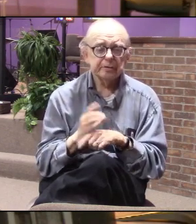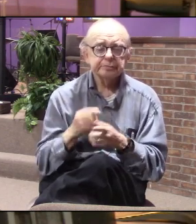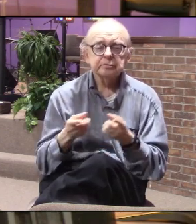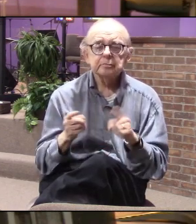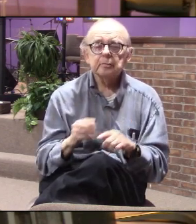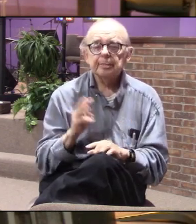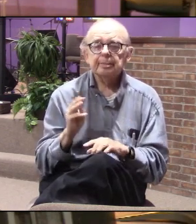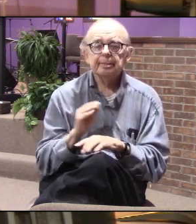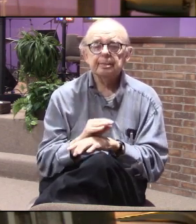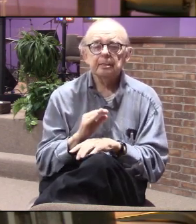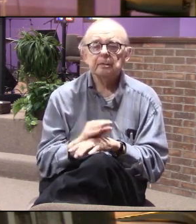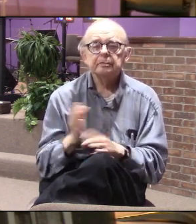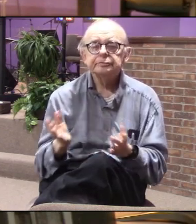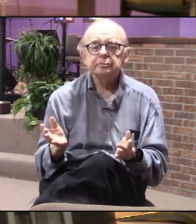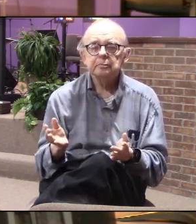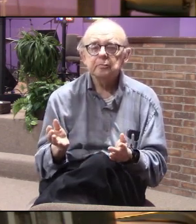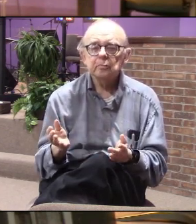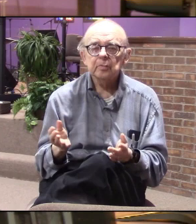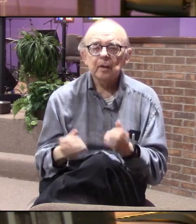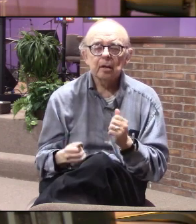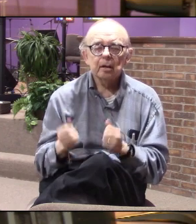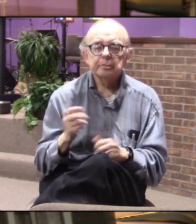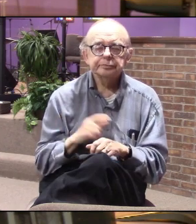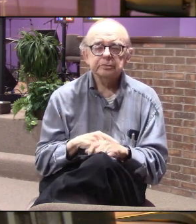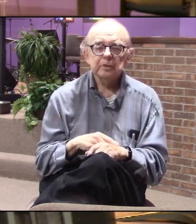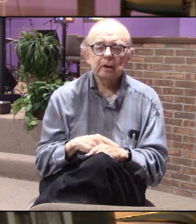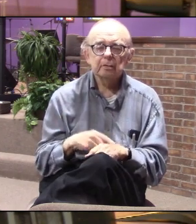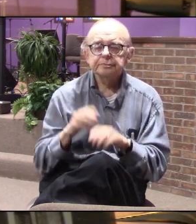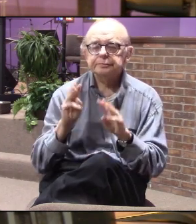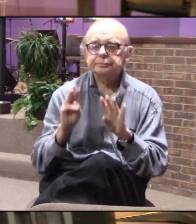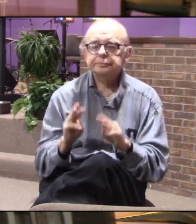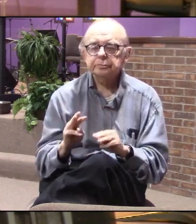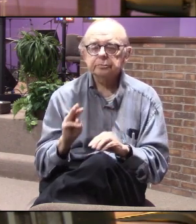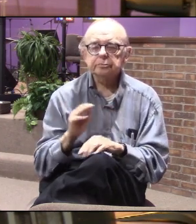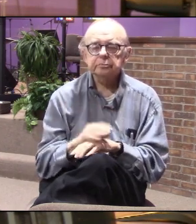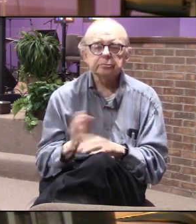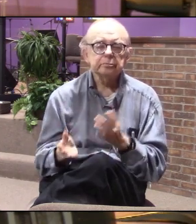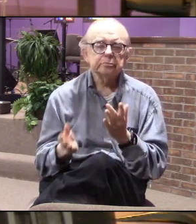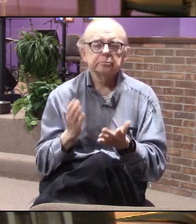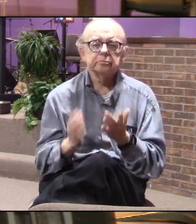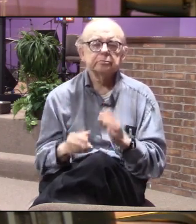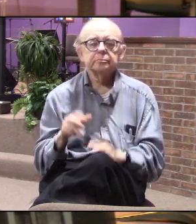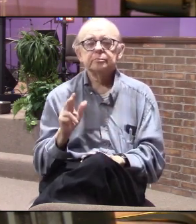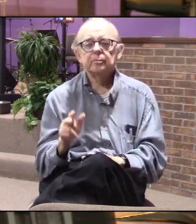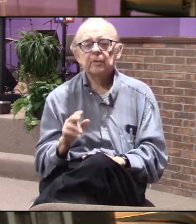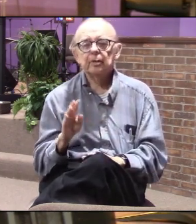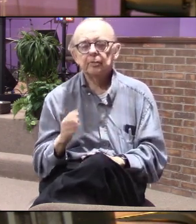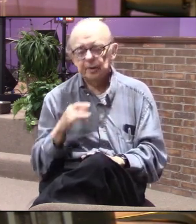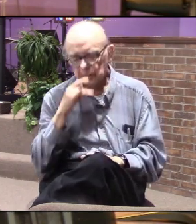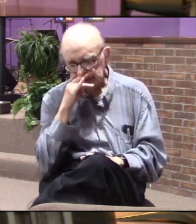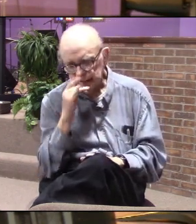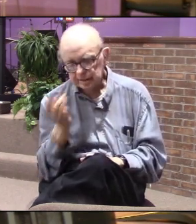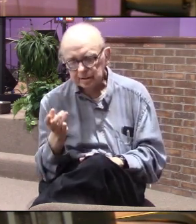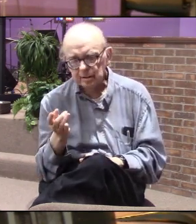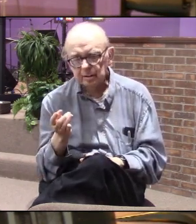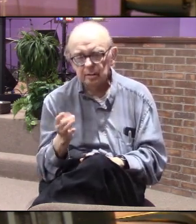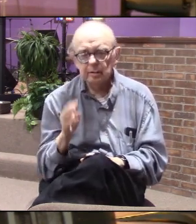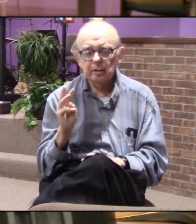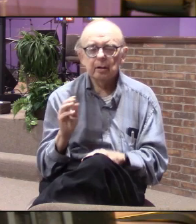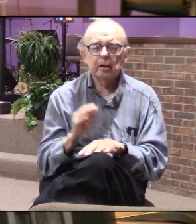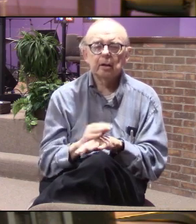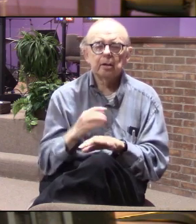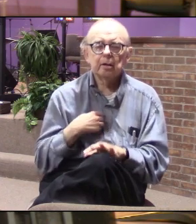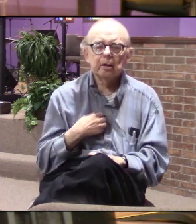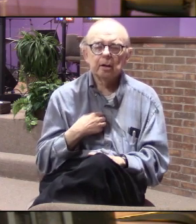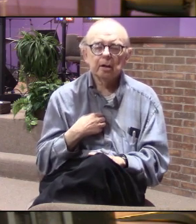happens Wednesday night? Most of the time on Wednesday night, we've had maybe 3-4 kids. Wednesday night, we